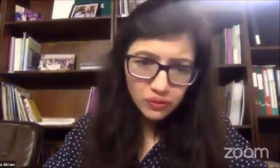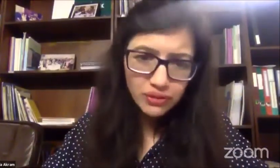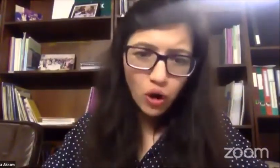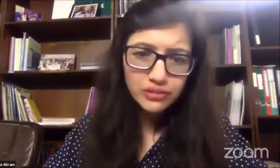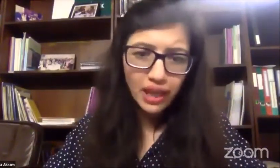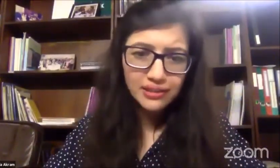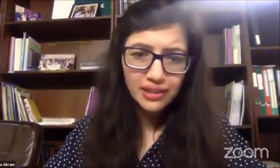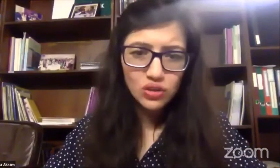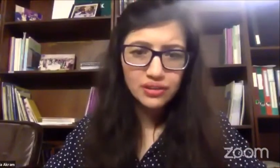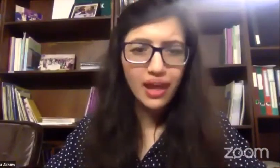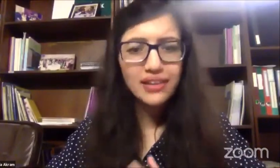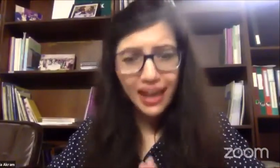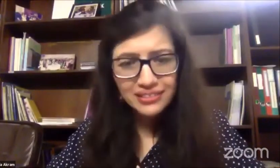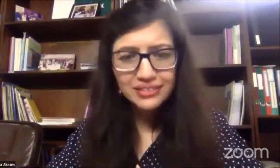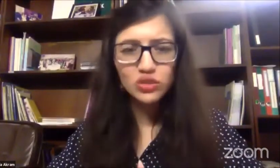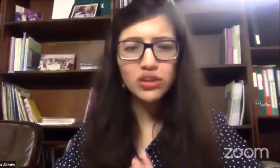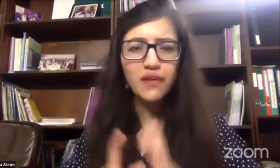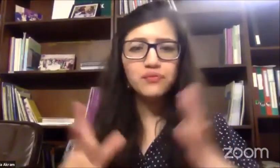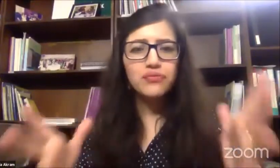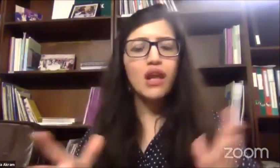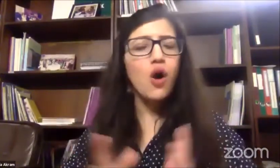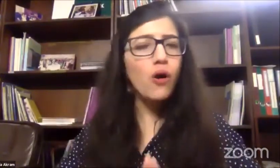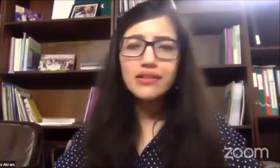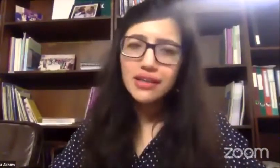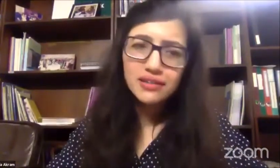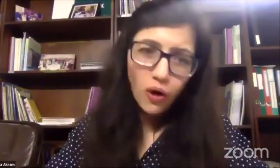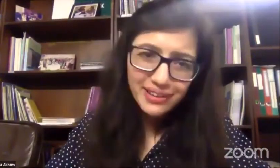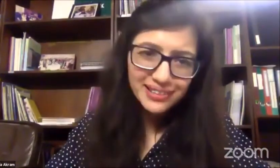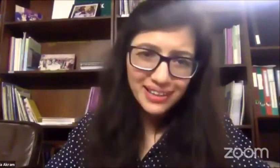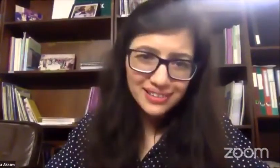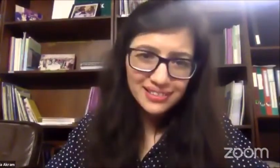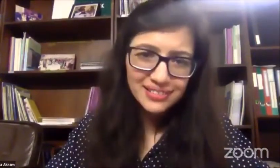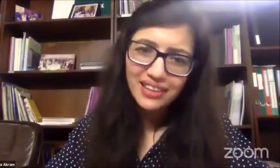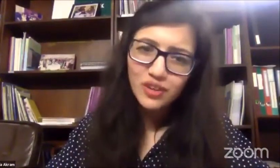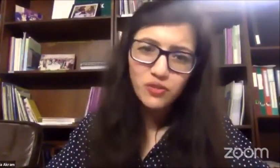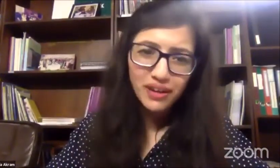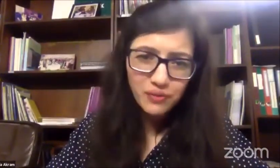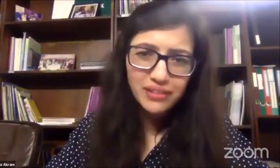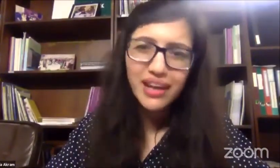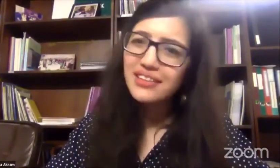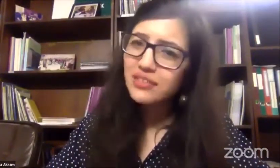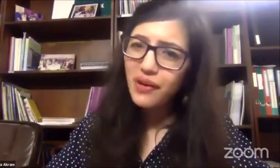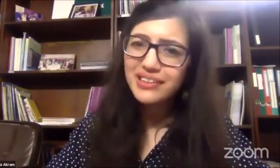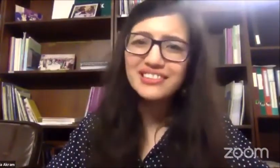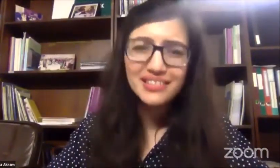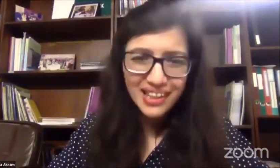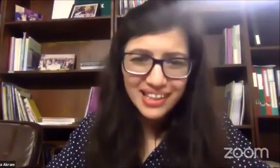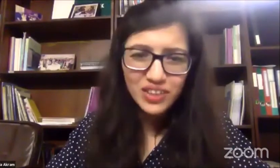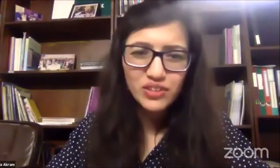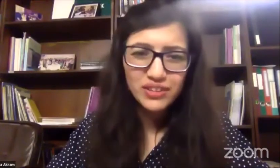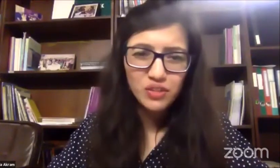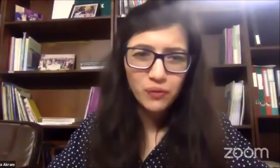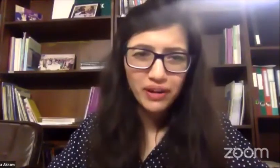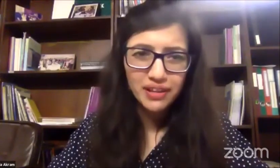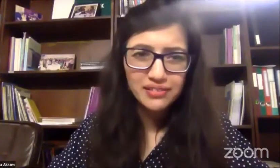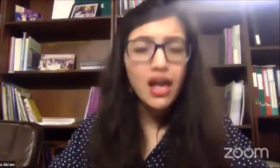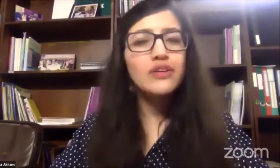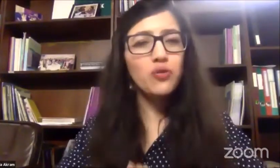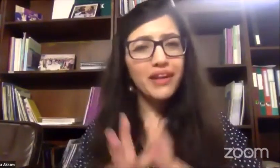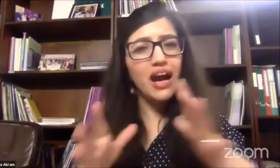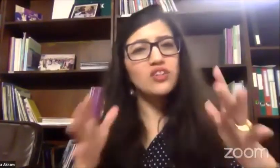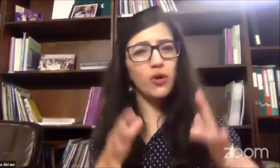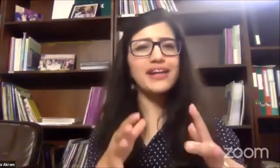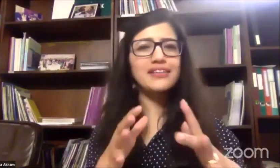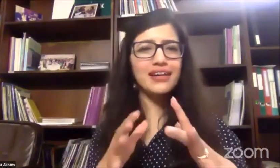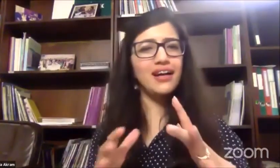the different organizations. And thanks to all the organizers. Thank you very much. And especially the sign language interpreters. So